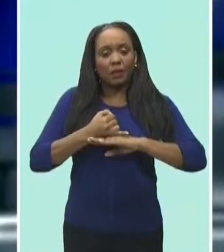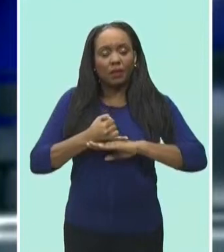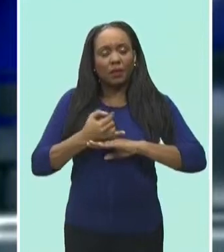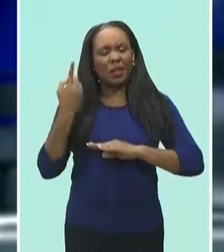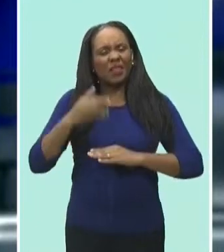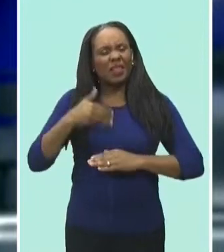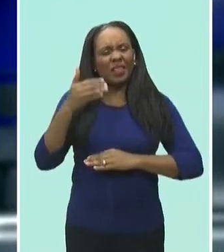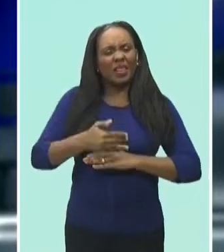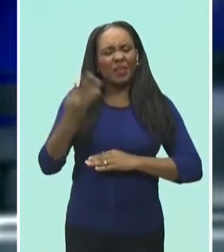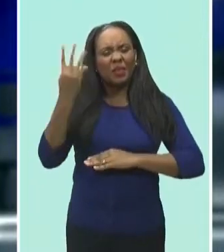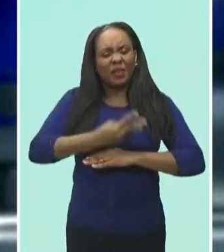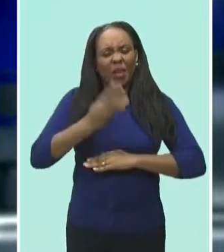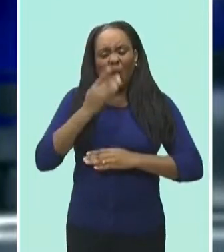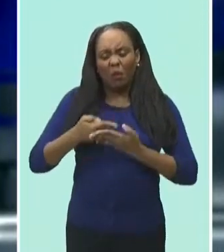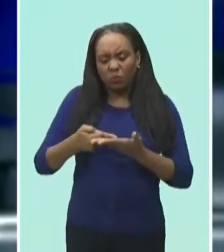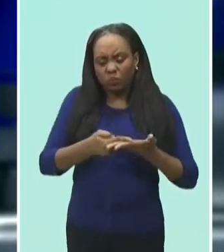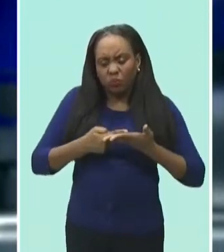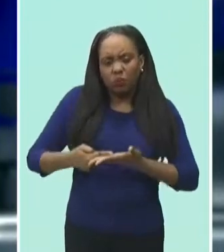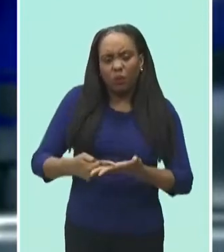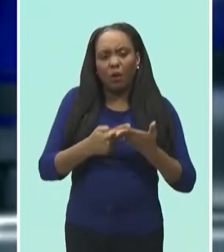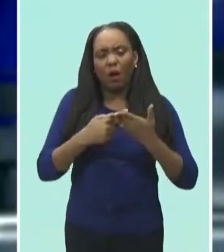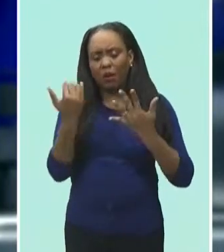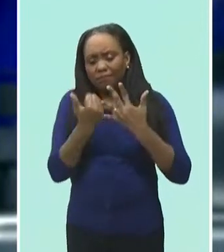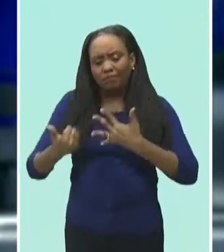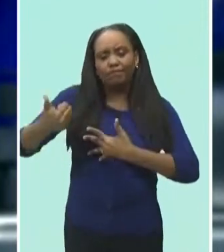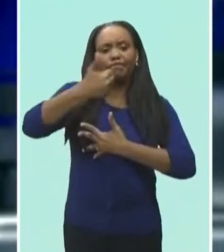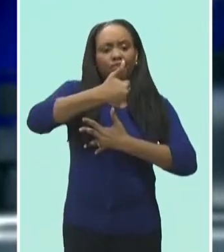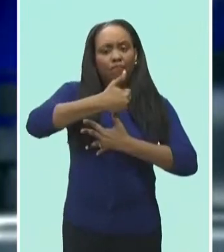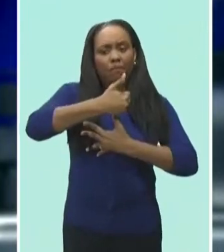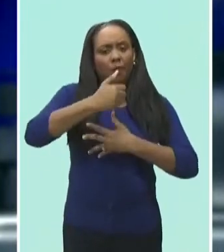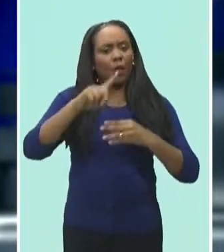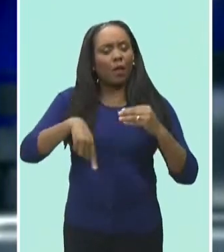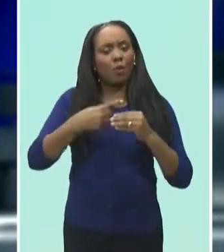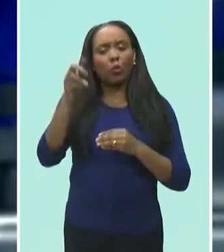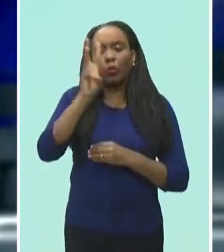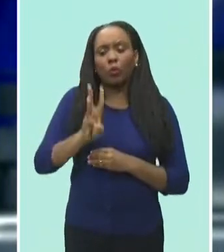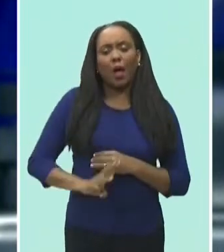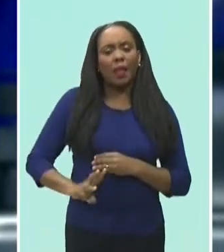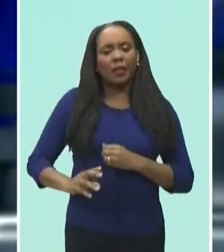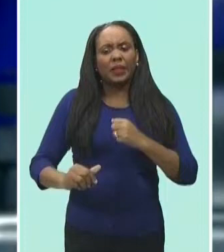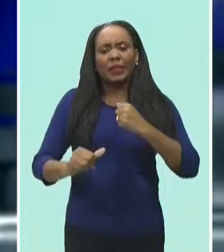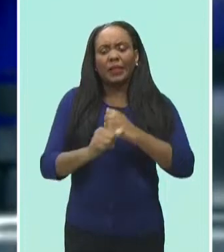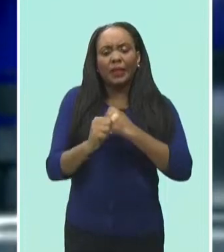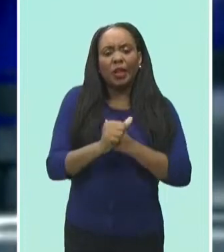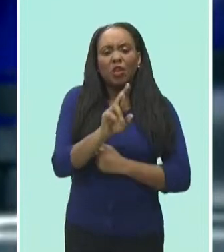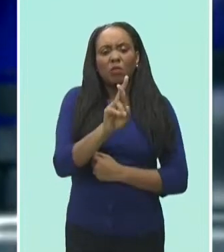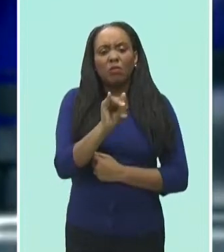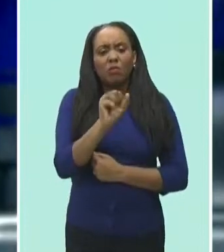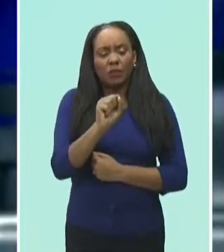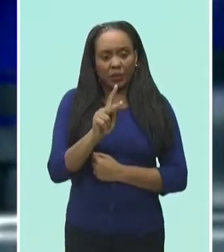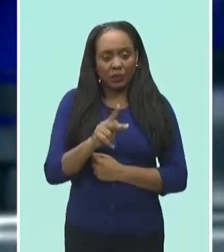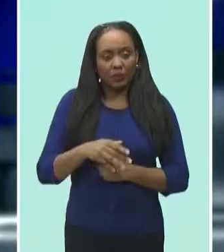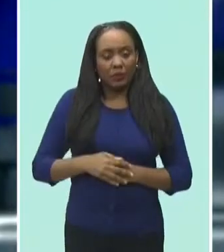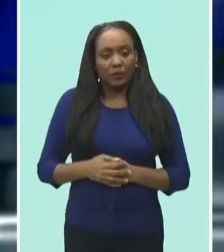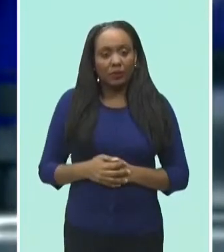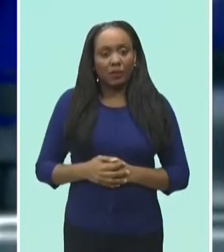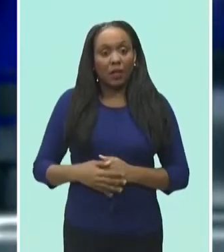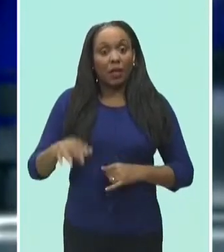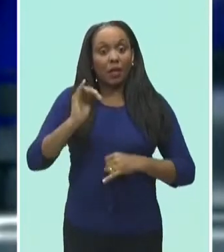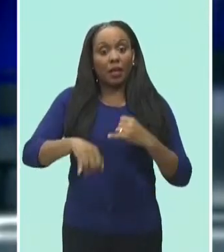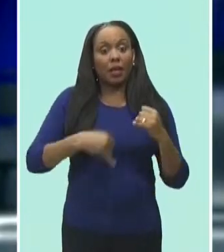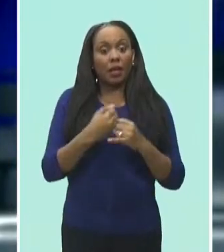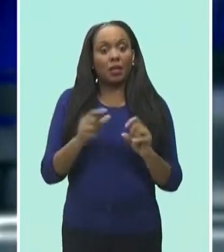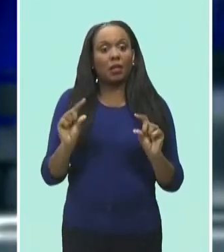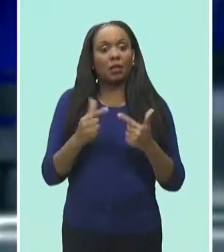priorities and solutions to, as you quite rightly said, tackle climate and disaster risks. The international delegation is also